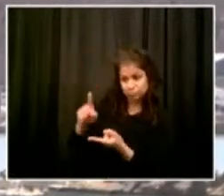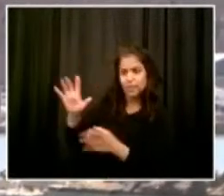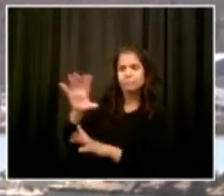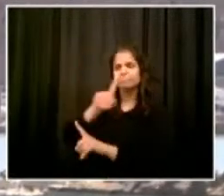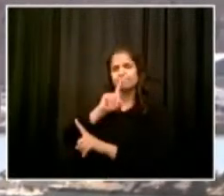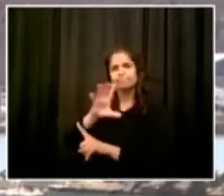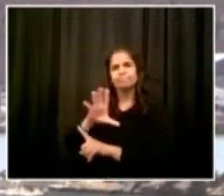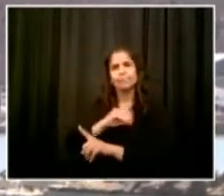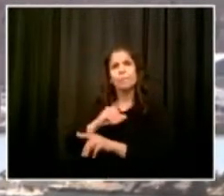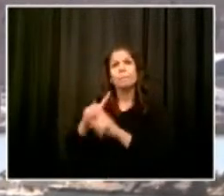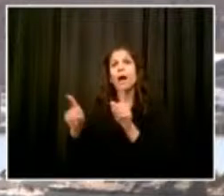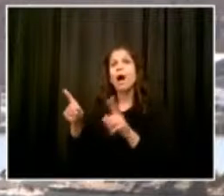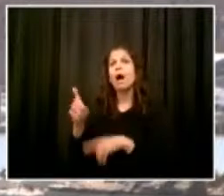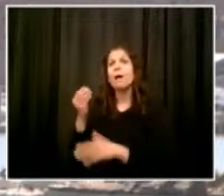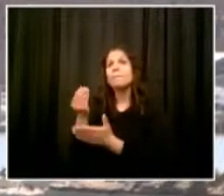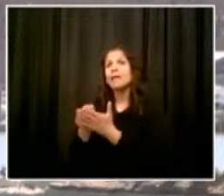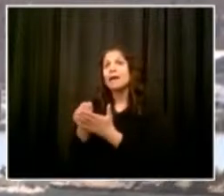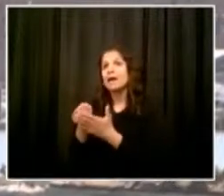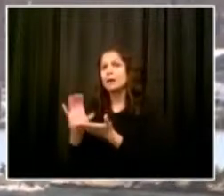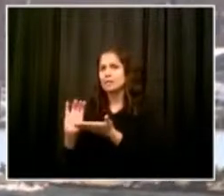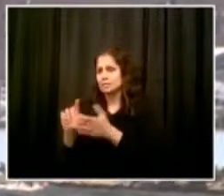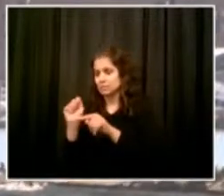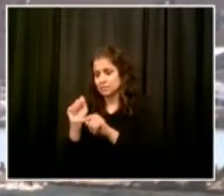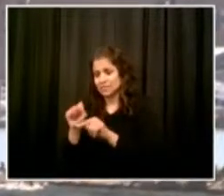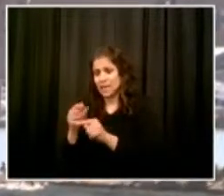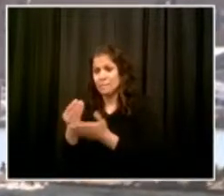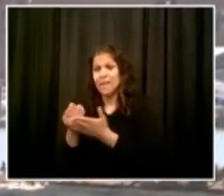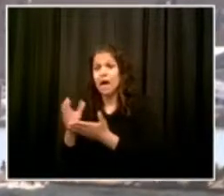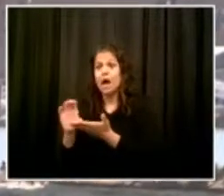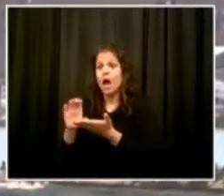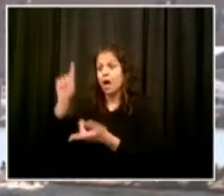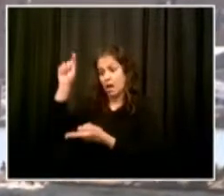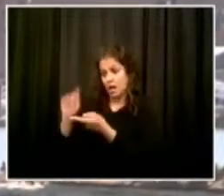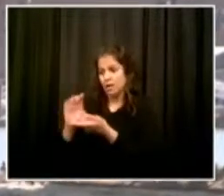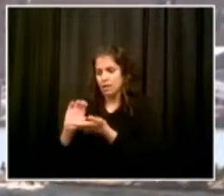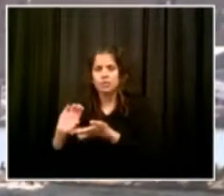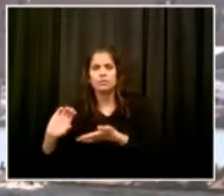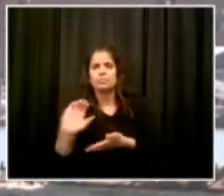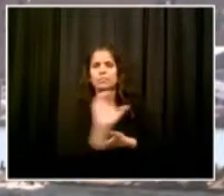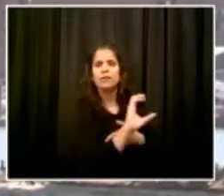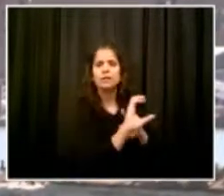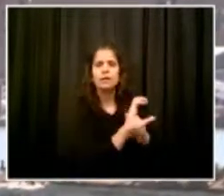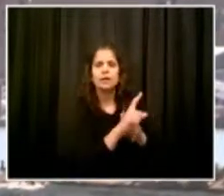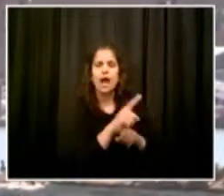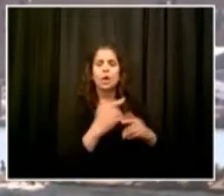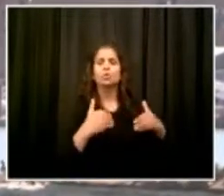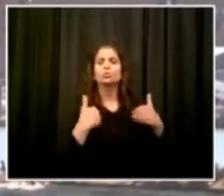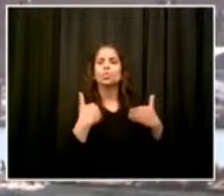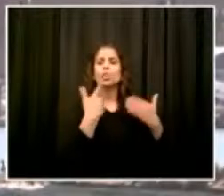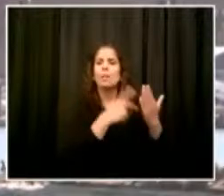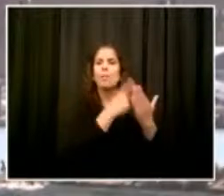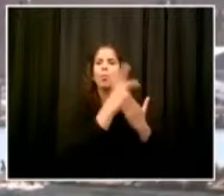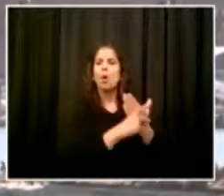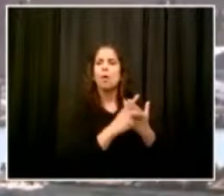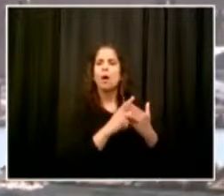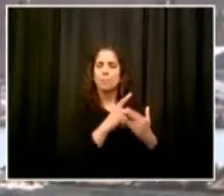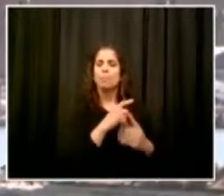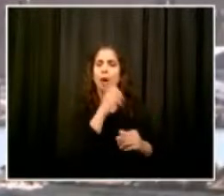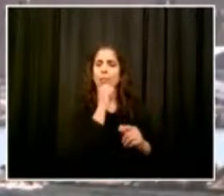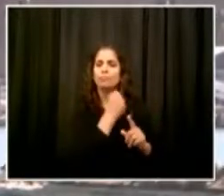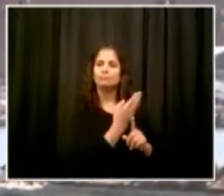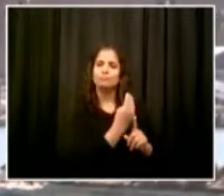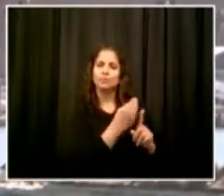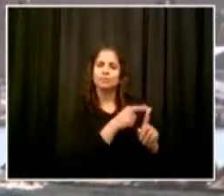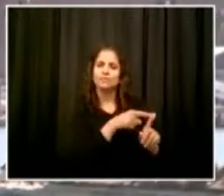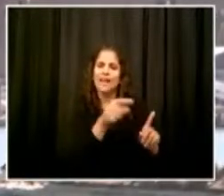we're reorienting policing towards youth. We wanted to get more and more activity for youth. With the city council, we're going to find a way to address the needs of youth